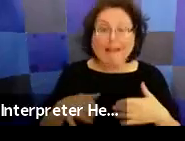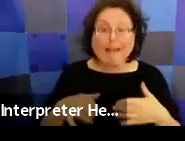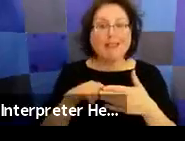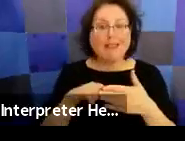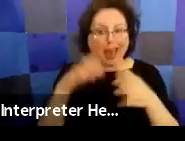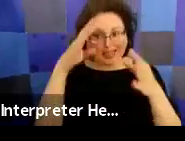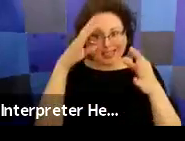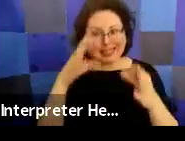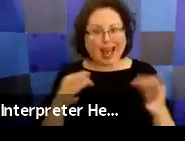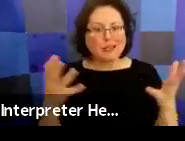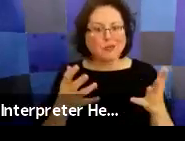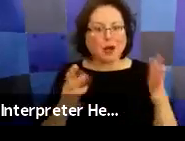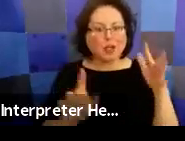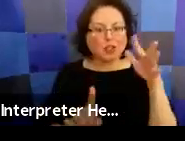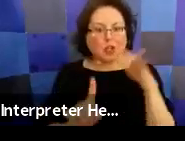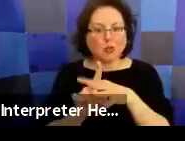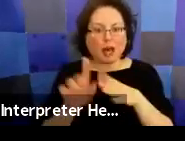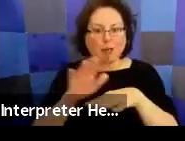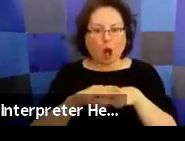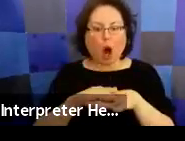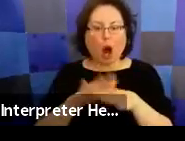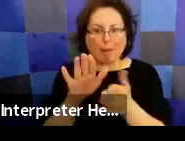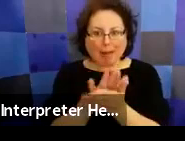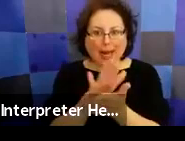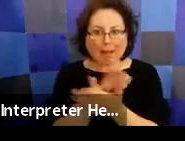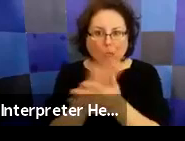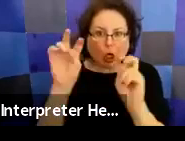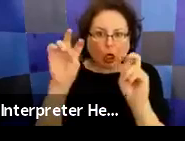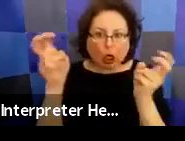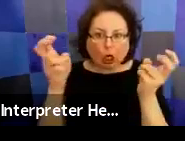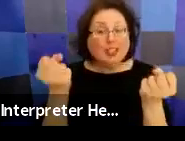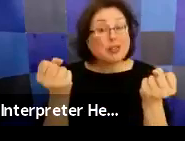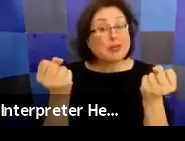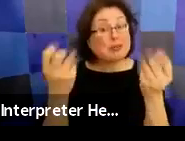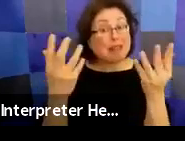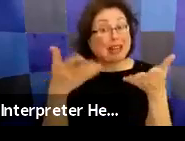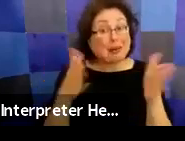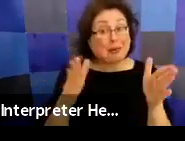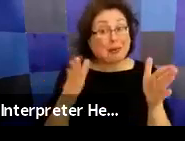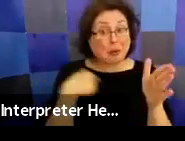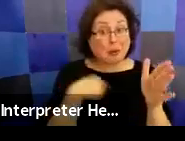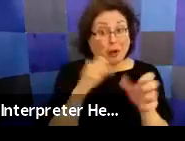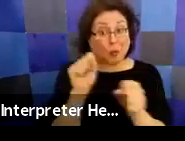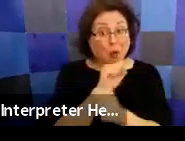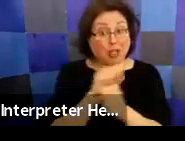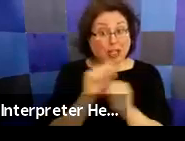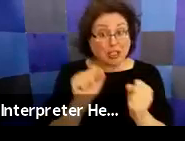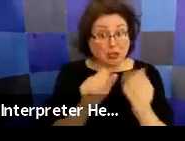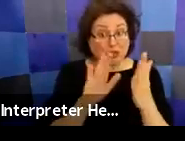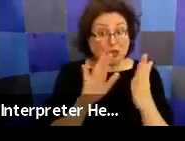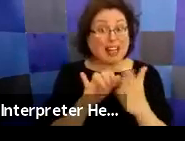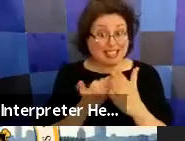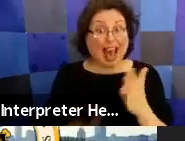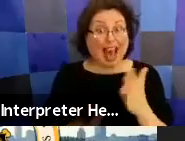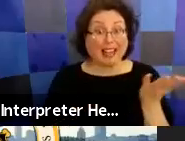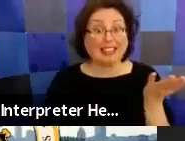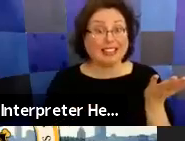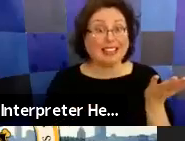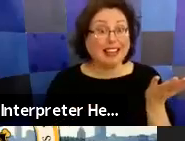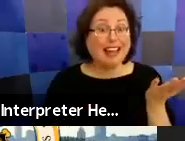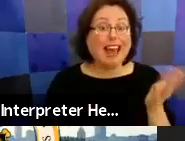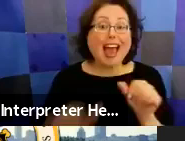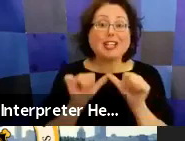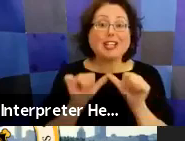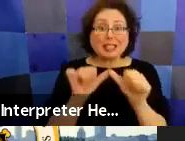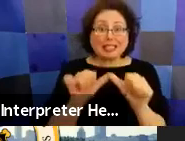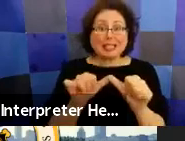on paper with the criminal history. So there's a multitude of ways that we're working to address it and to keep reporting instances